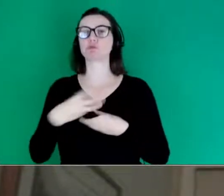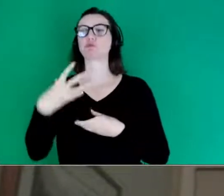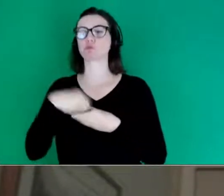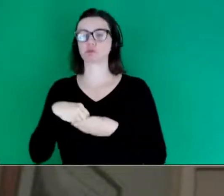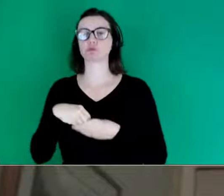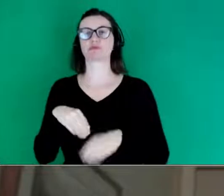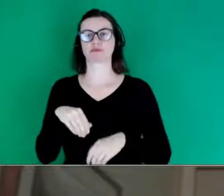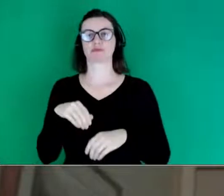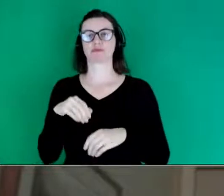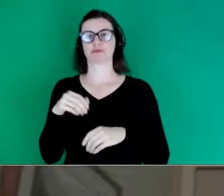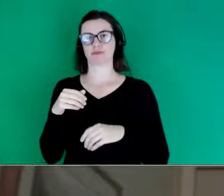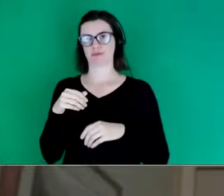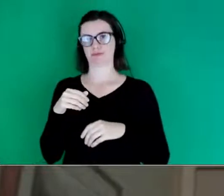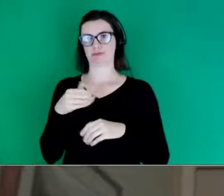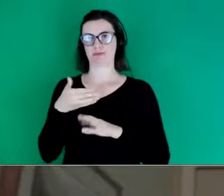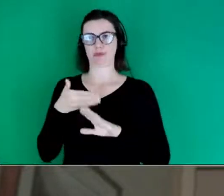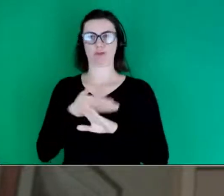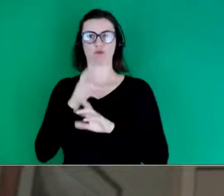let me pull up one of them here.